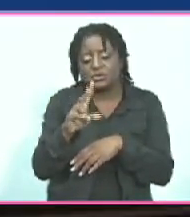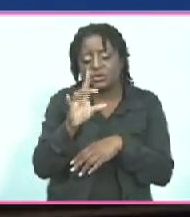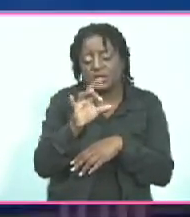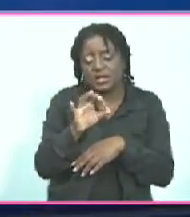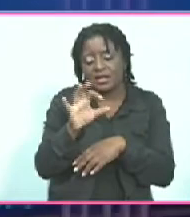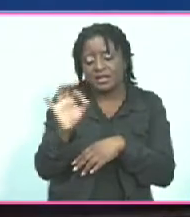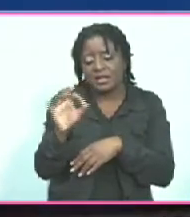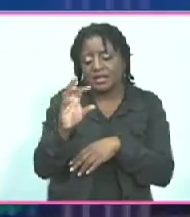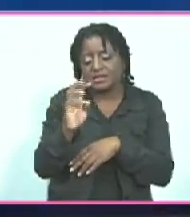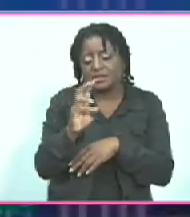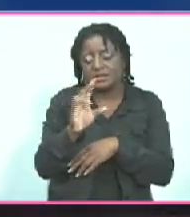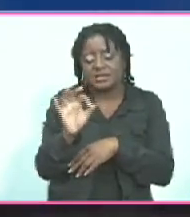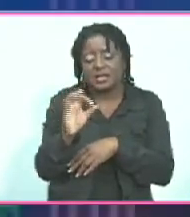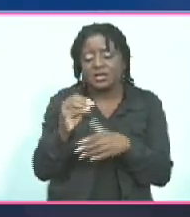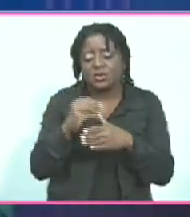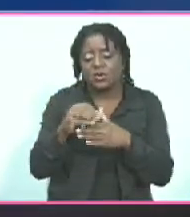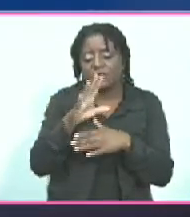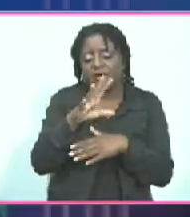502-9969 or